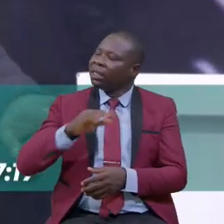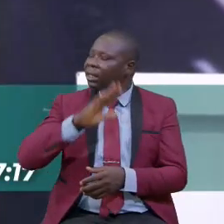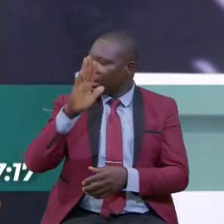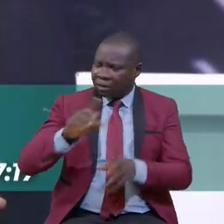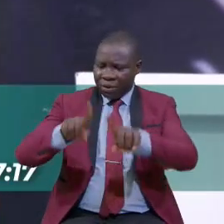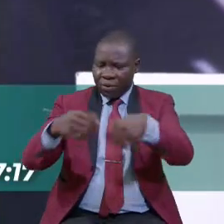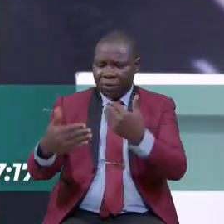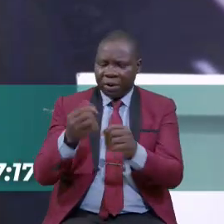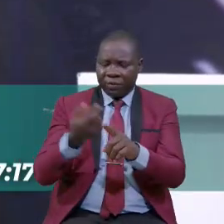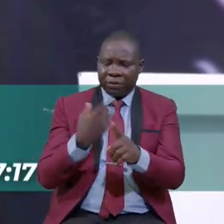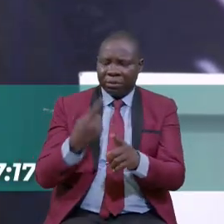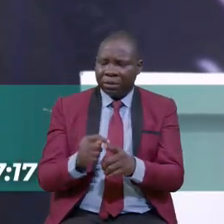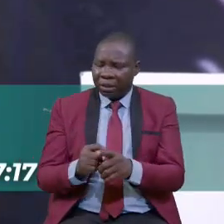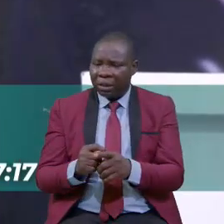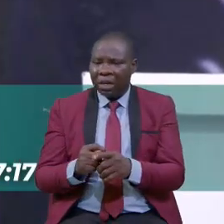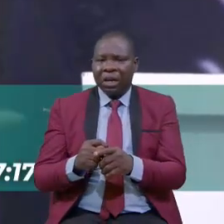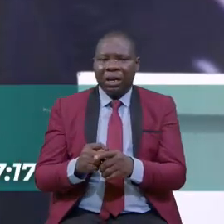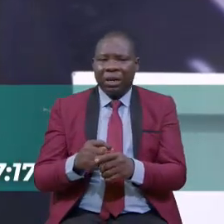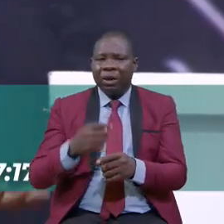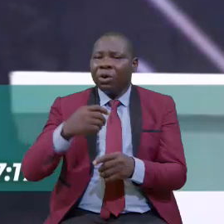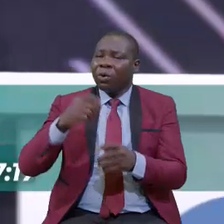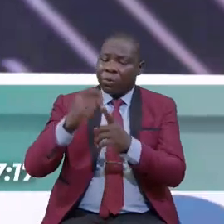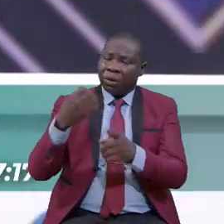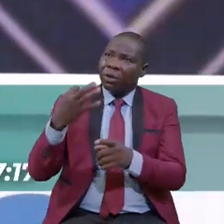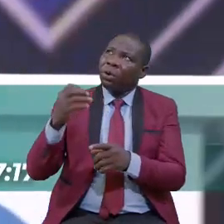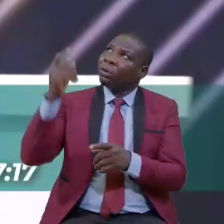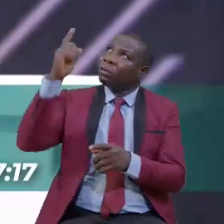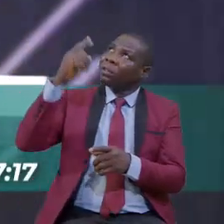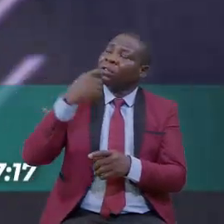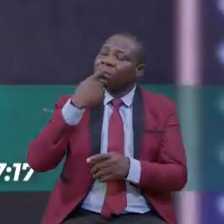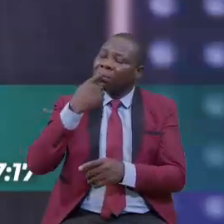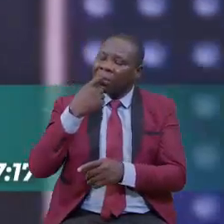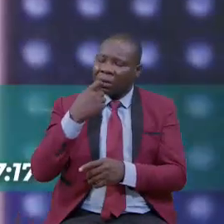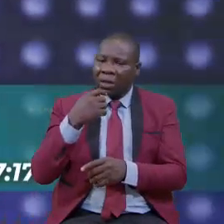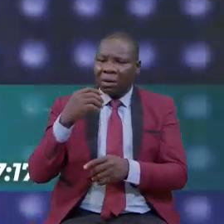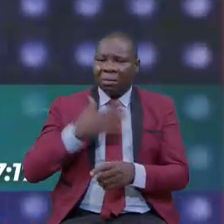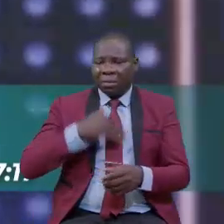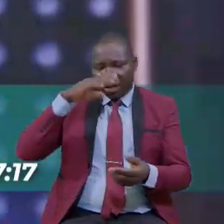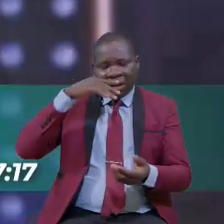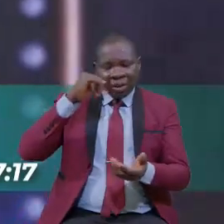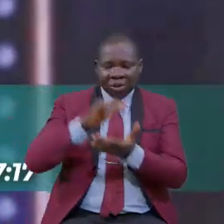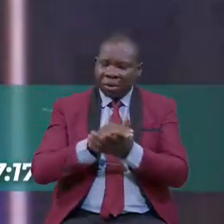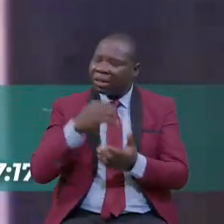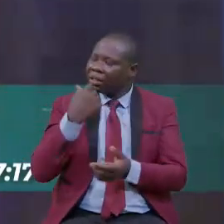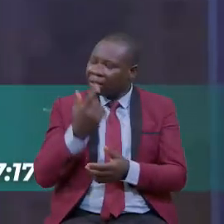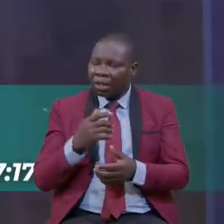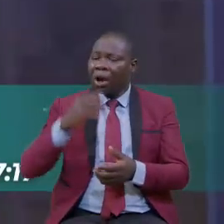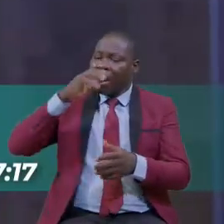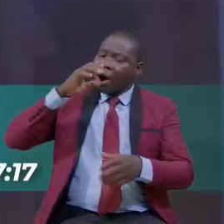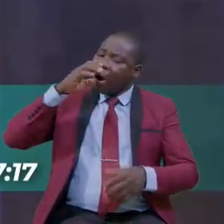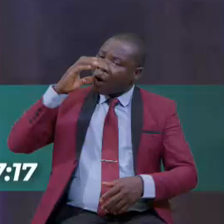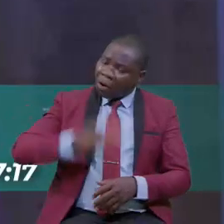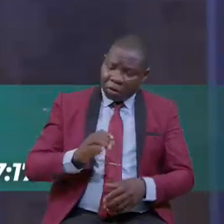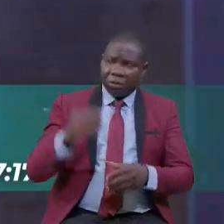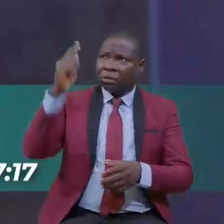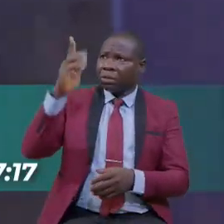die what are you leaving for can not get together again look at where you neither have I gone back from the word